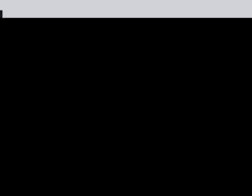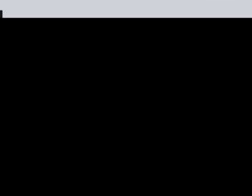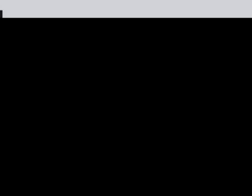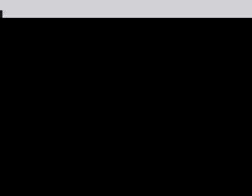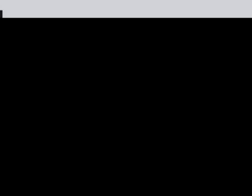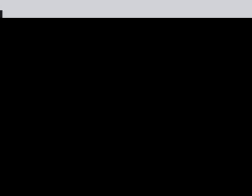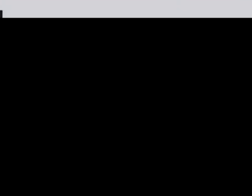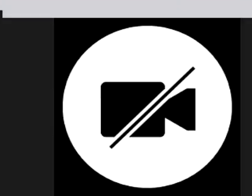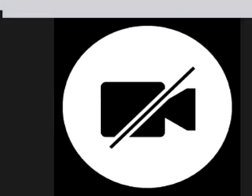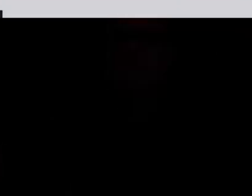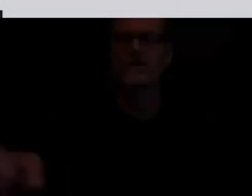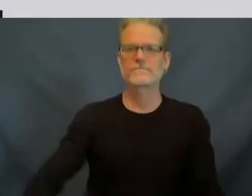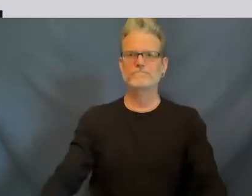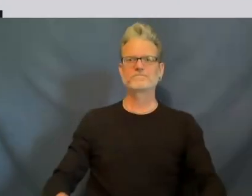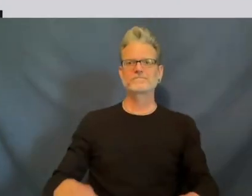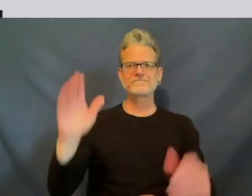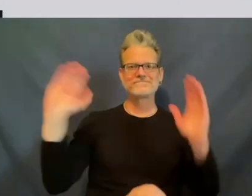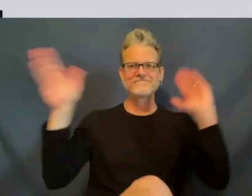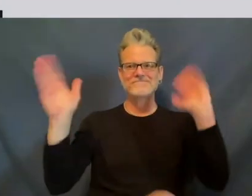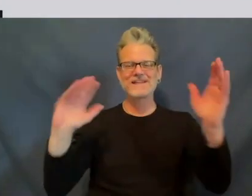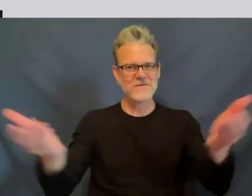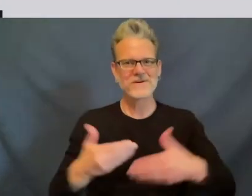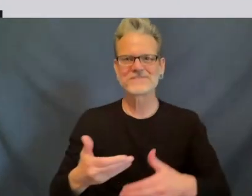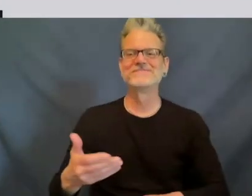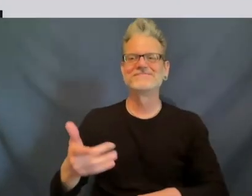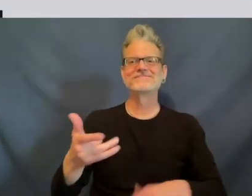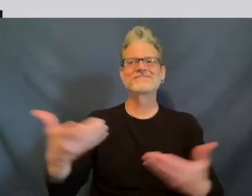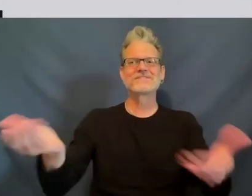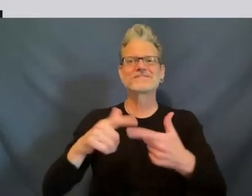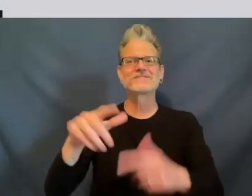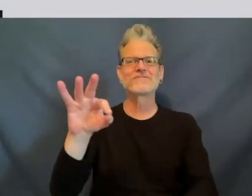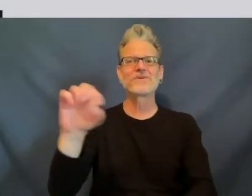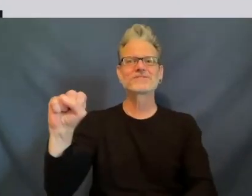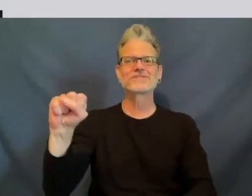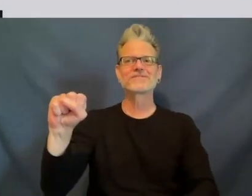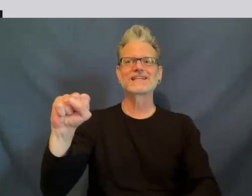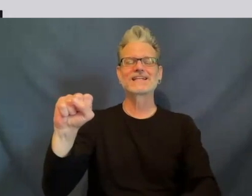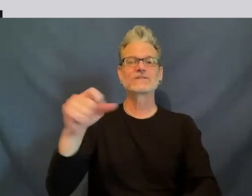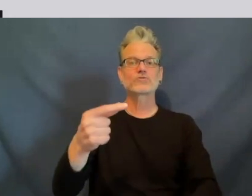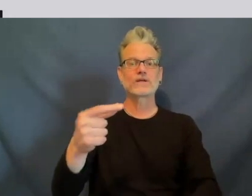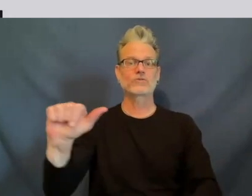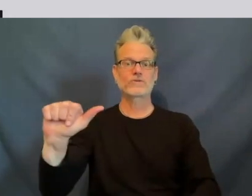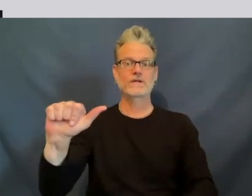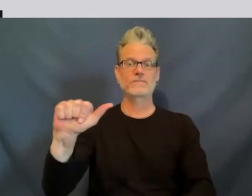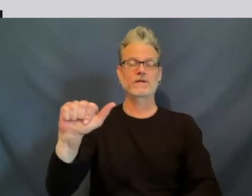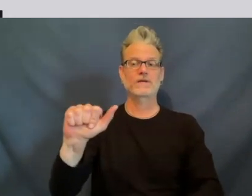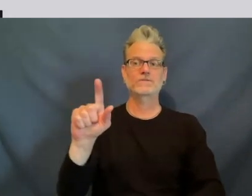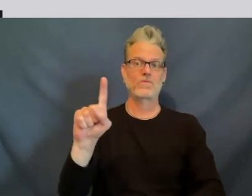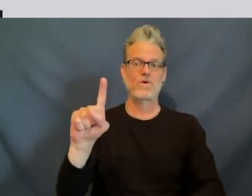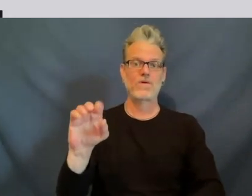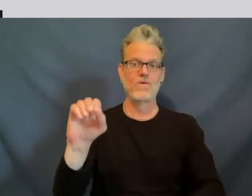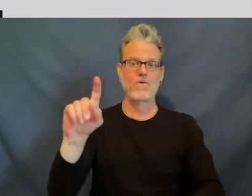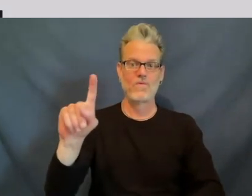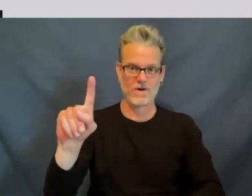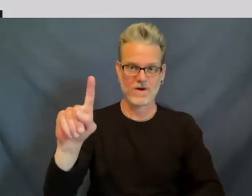Welcome to our Forest Service Grants and Agreements 101 webinar. My name is Emery Cowan, pronoun she, her, and I work with